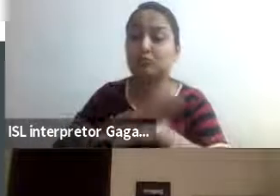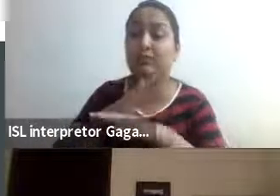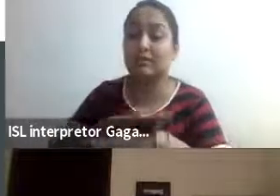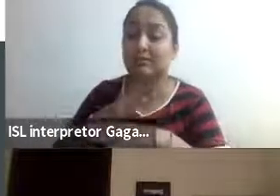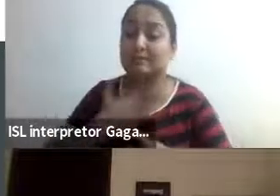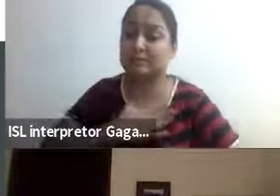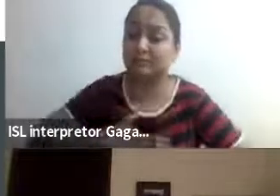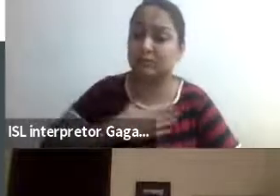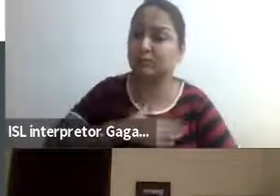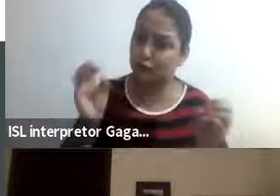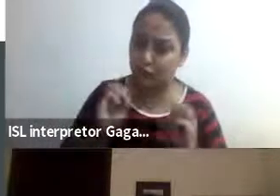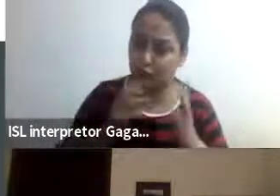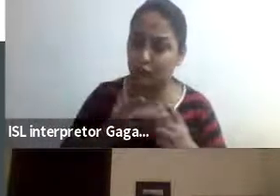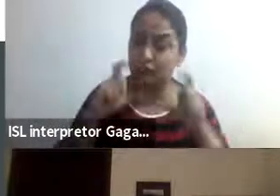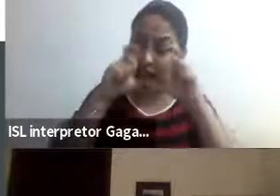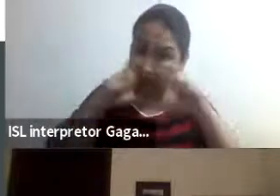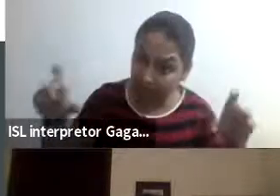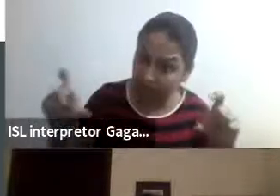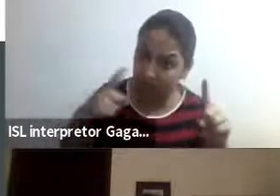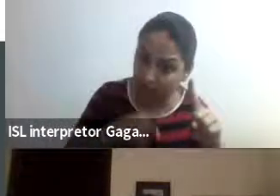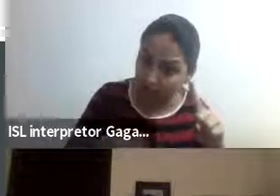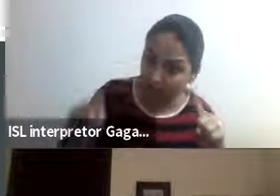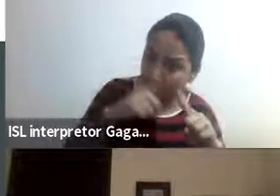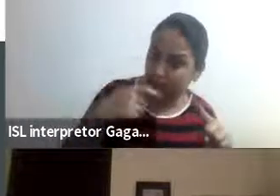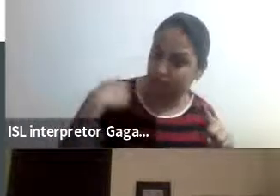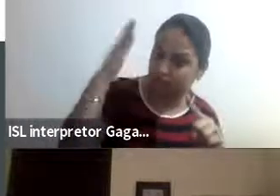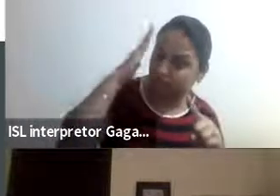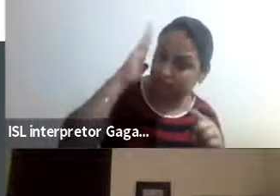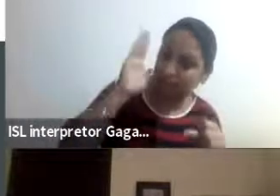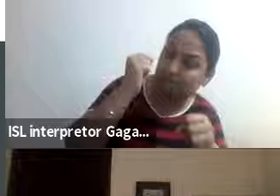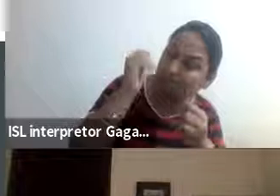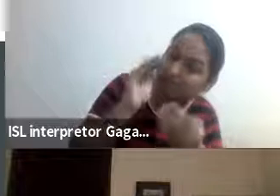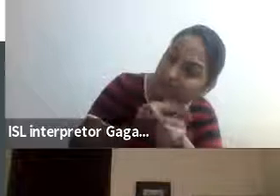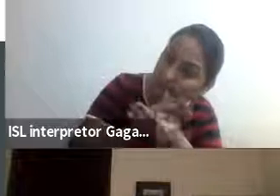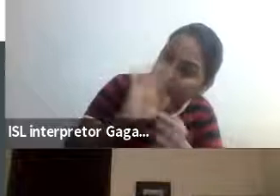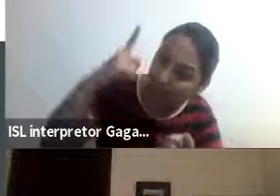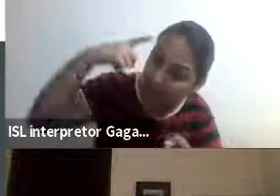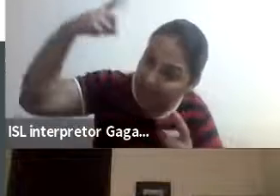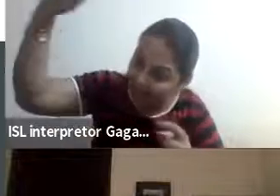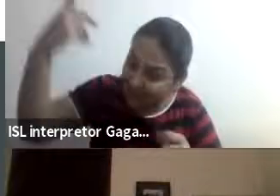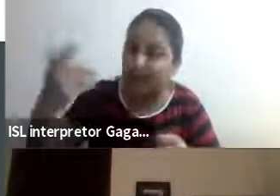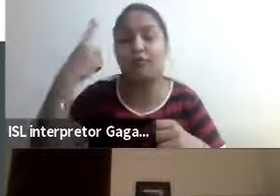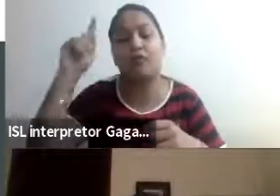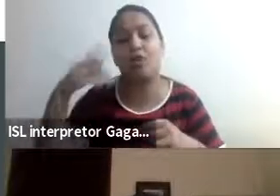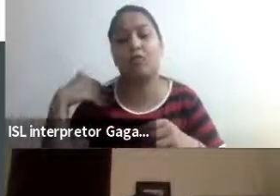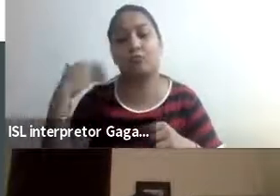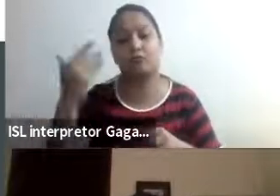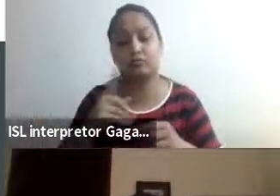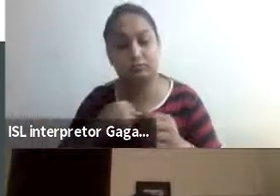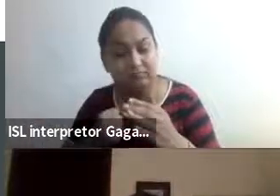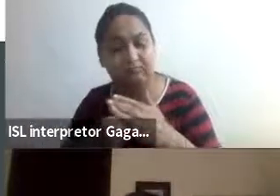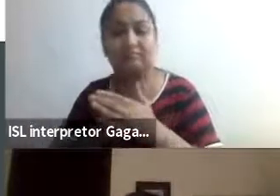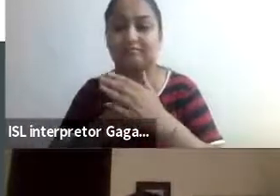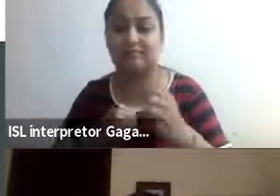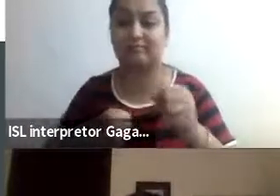remembers this with a lot of clarity. She says these are memories she likes to fall back on, and indeed, motifs from these